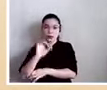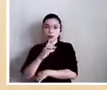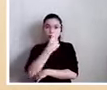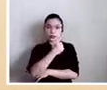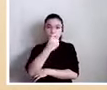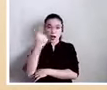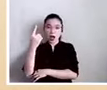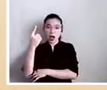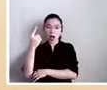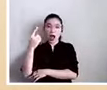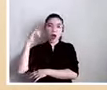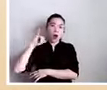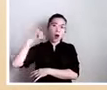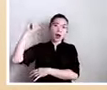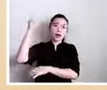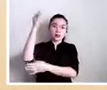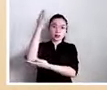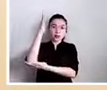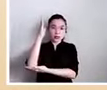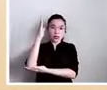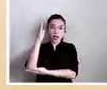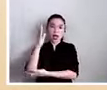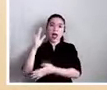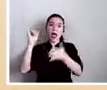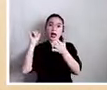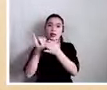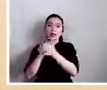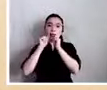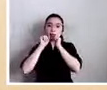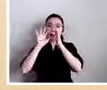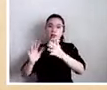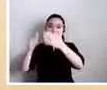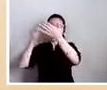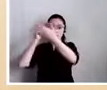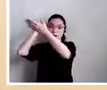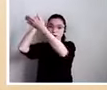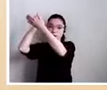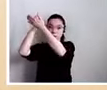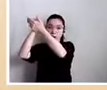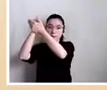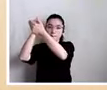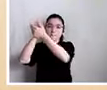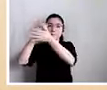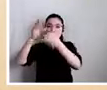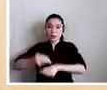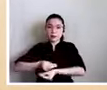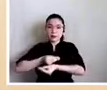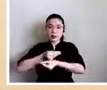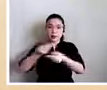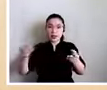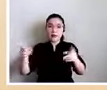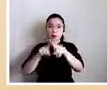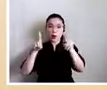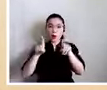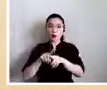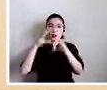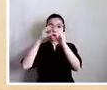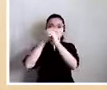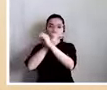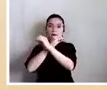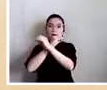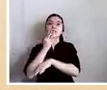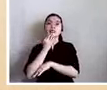tree, that the blessing of Abraham might be extended to the Gentiles through Christ